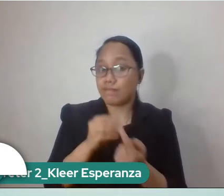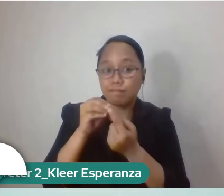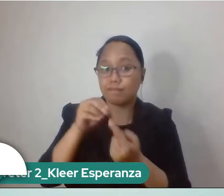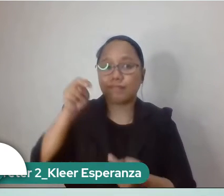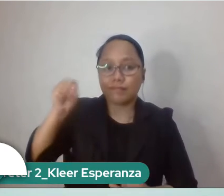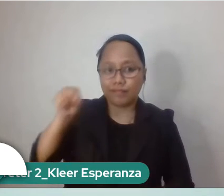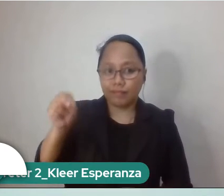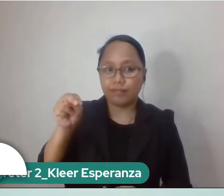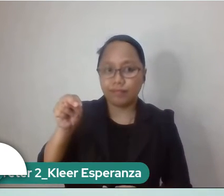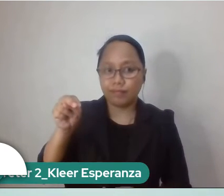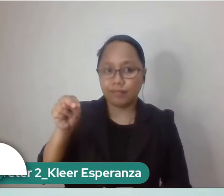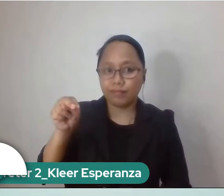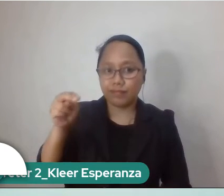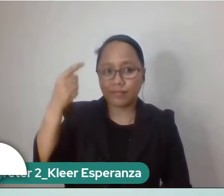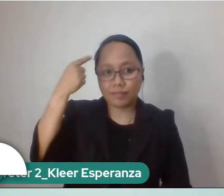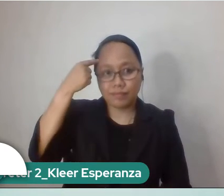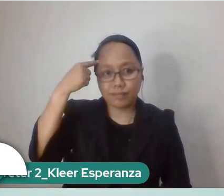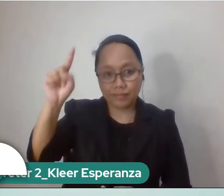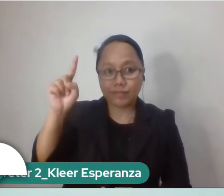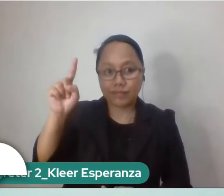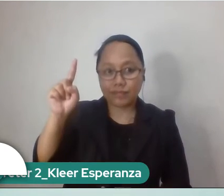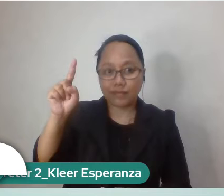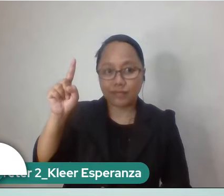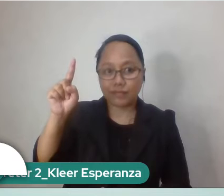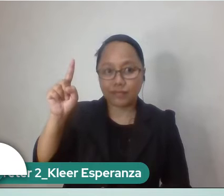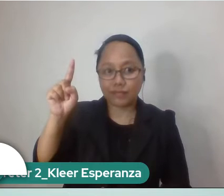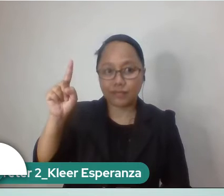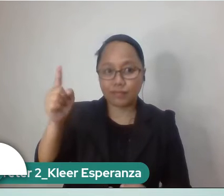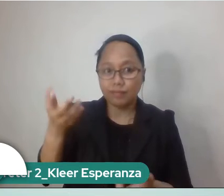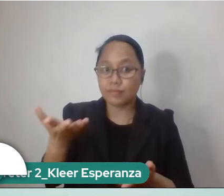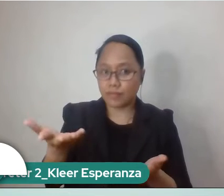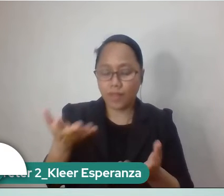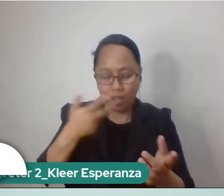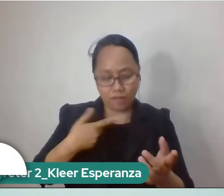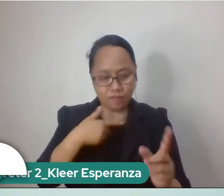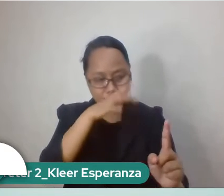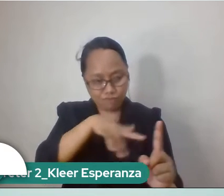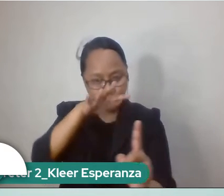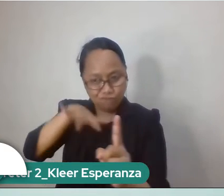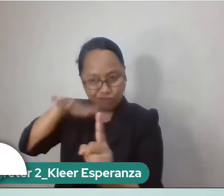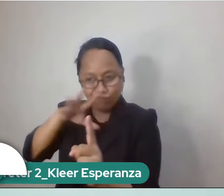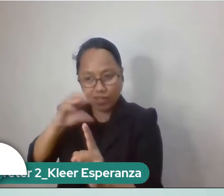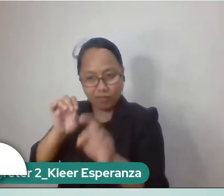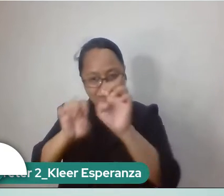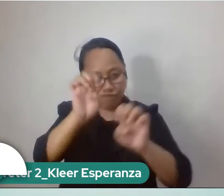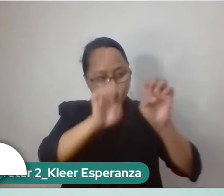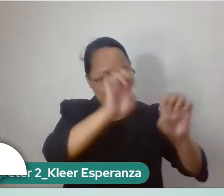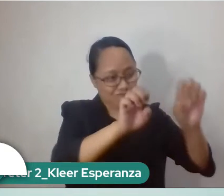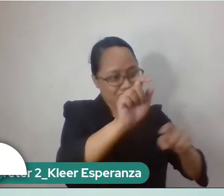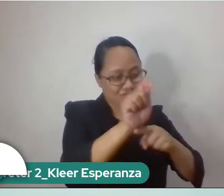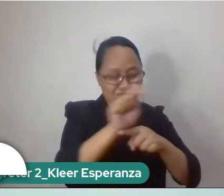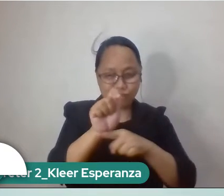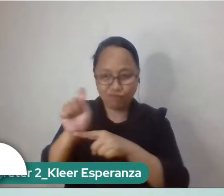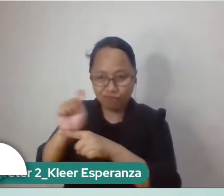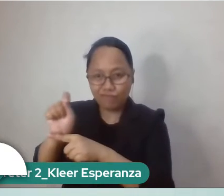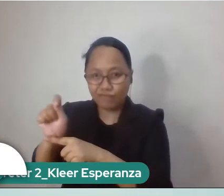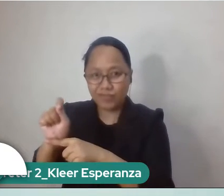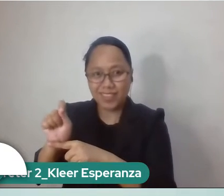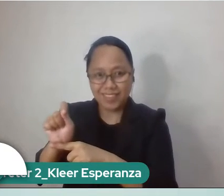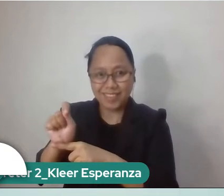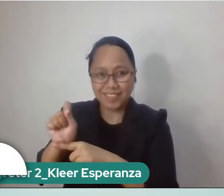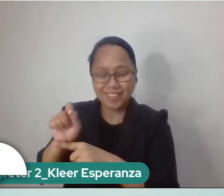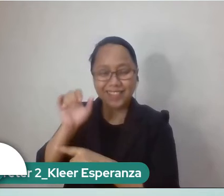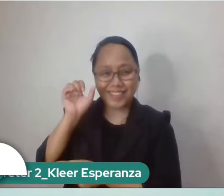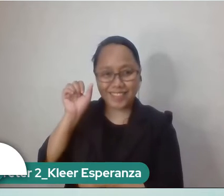supportive supervision, mentorship, and the monitoring the evaluation. So yes, the government should